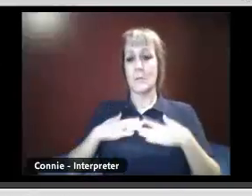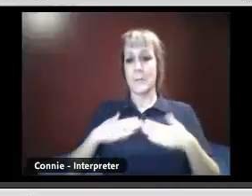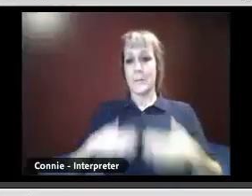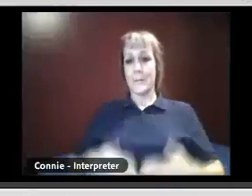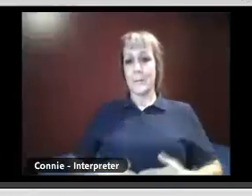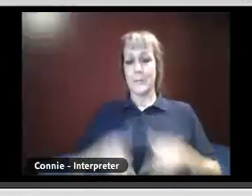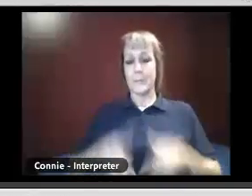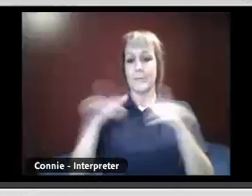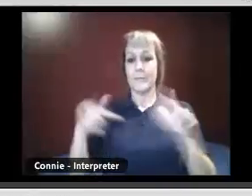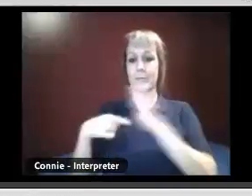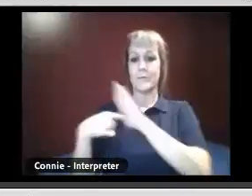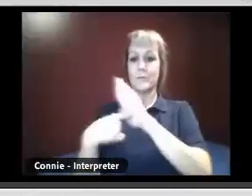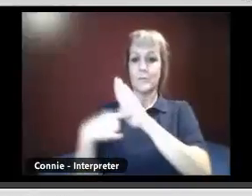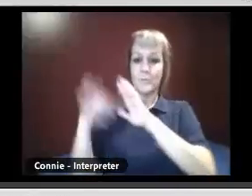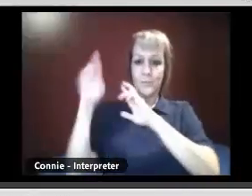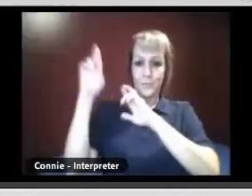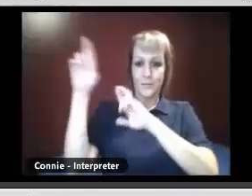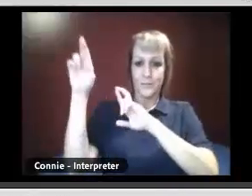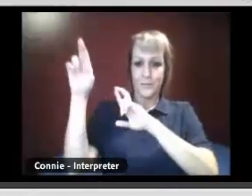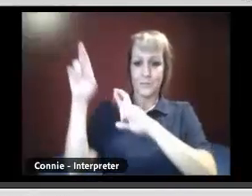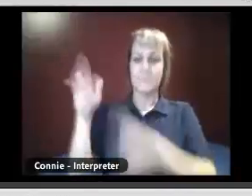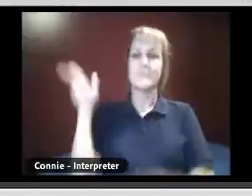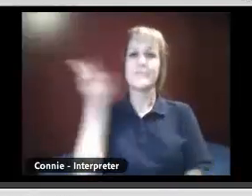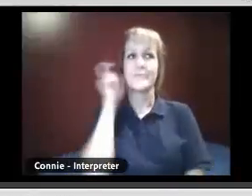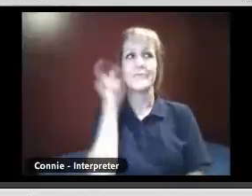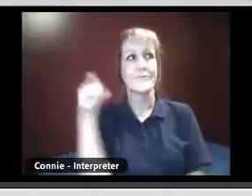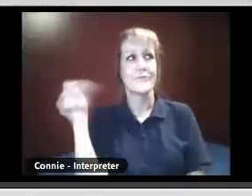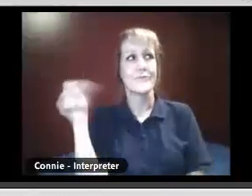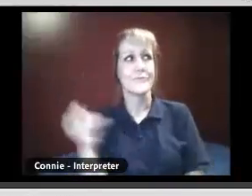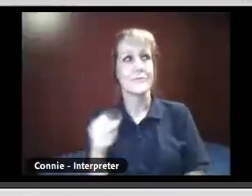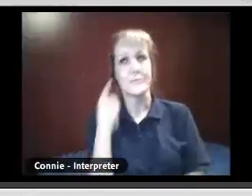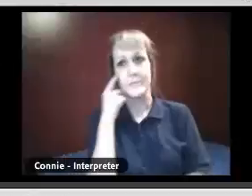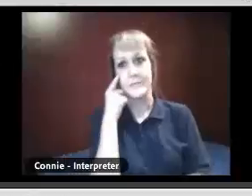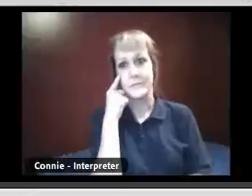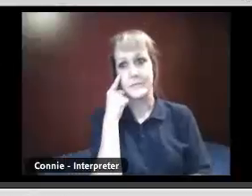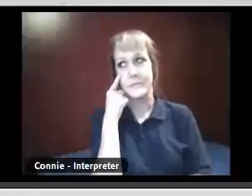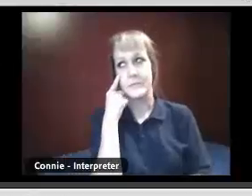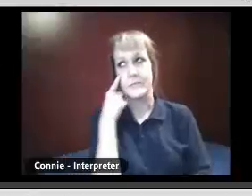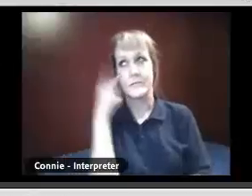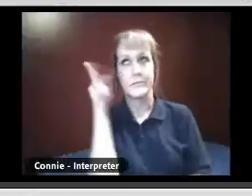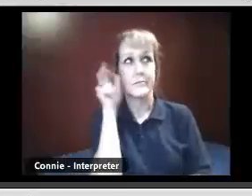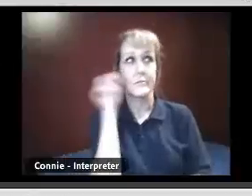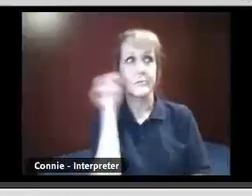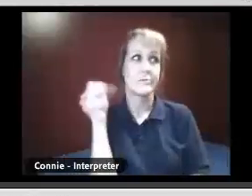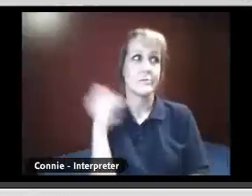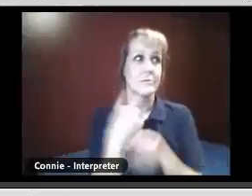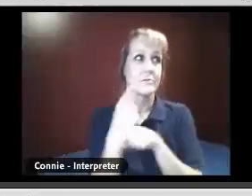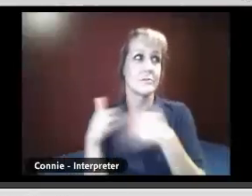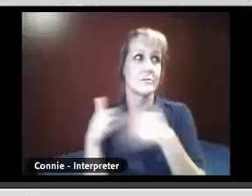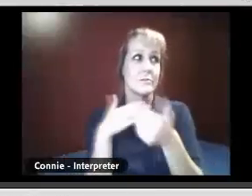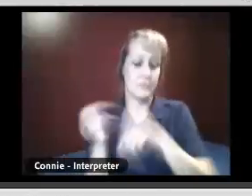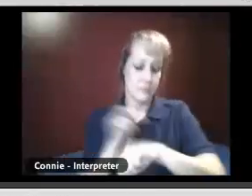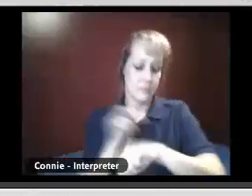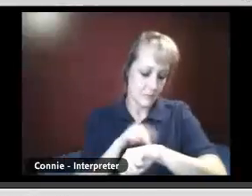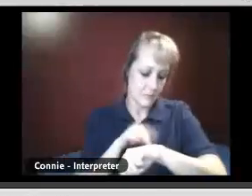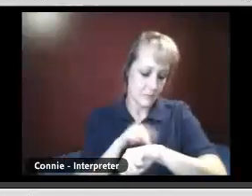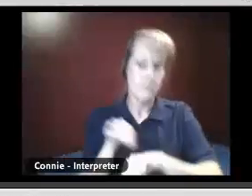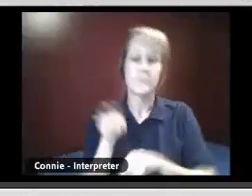respectful. Because you may say, I'm listening, but if you're there rolling your eyes, checking your watch, looking at the